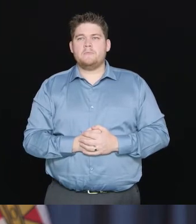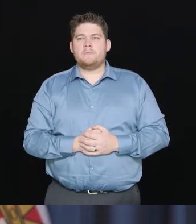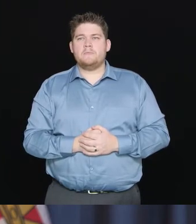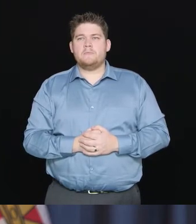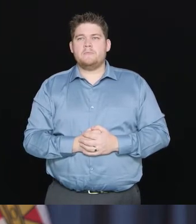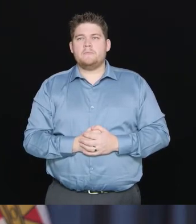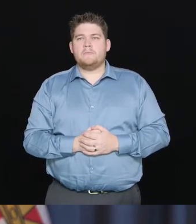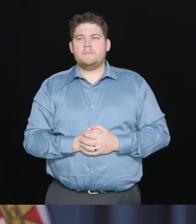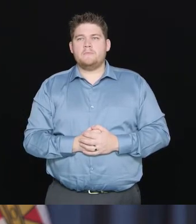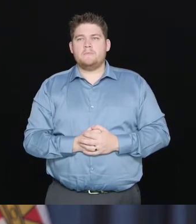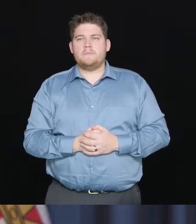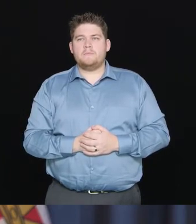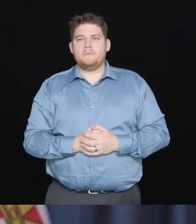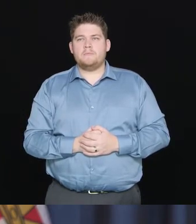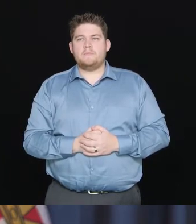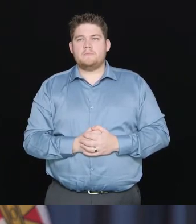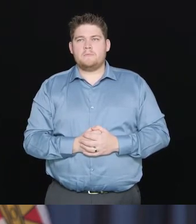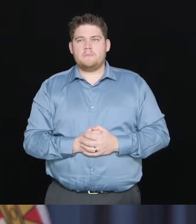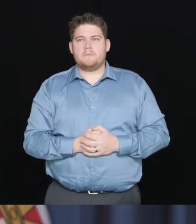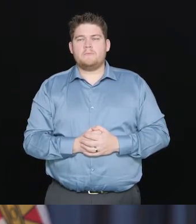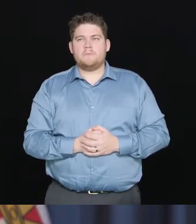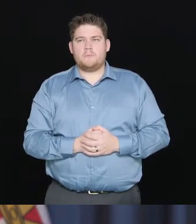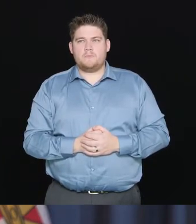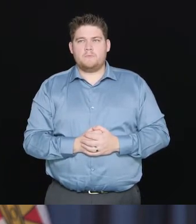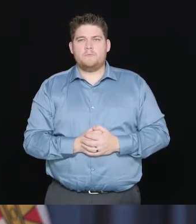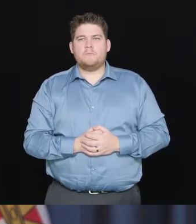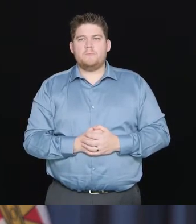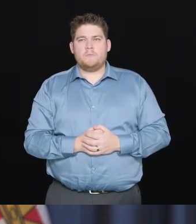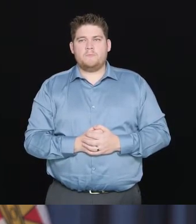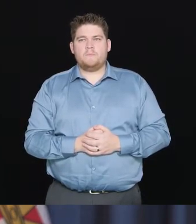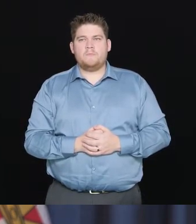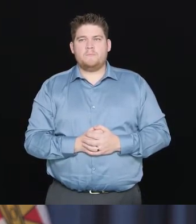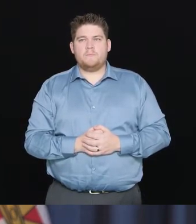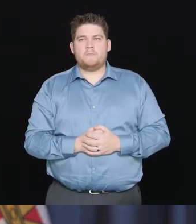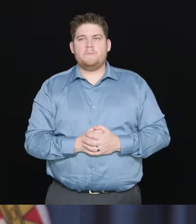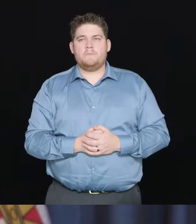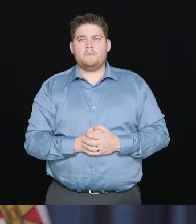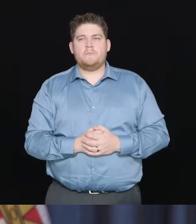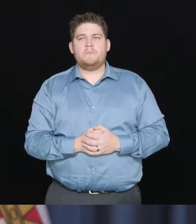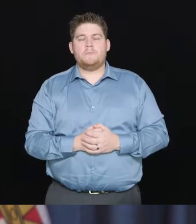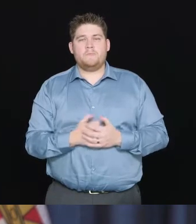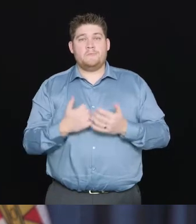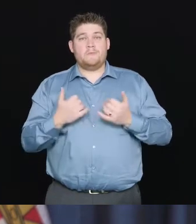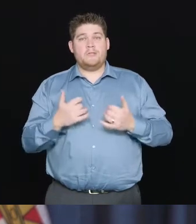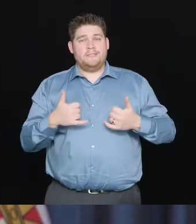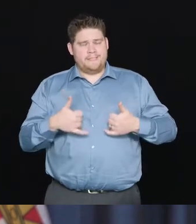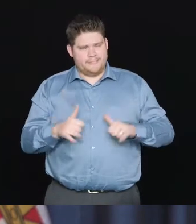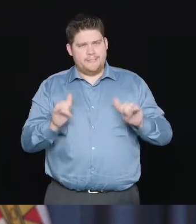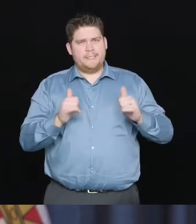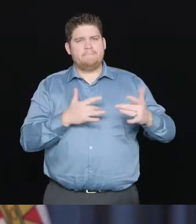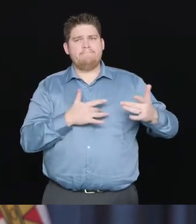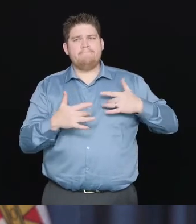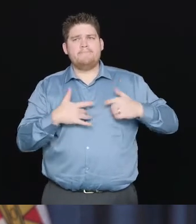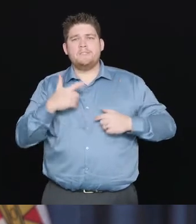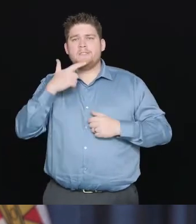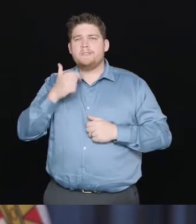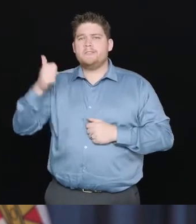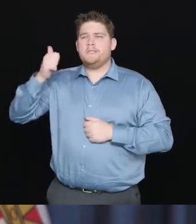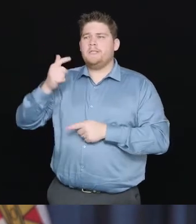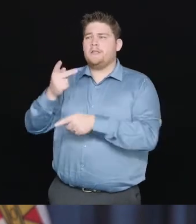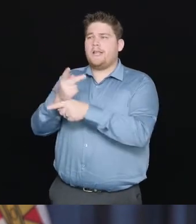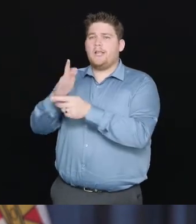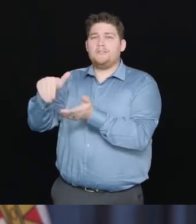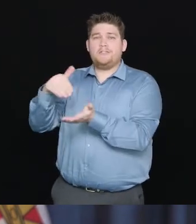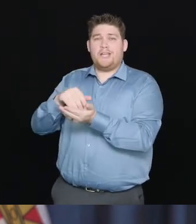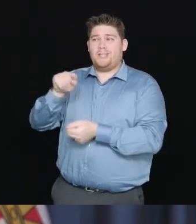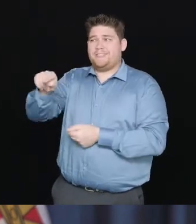the Provincial Health Officer today, which will be followed up by the work of medical health officers and a number of health authorities.